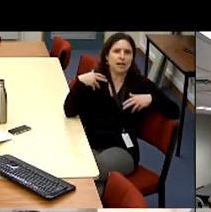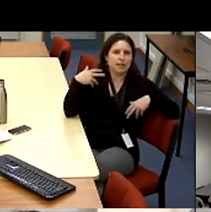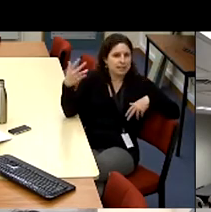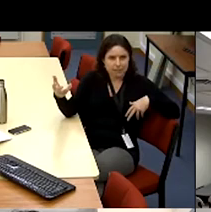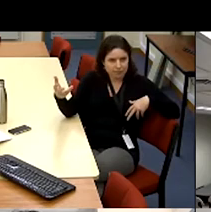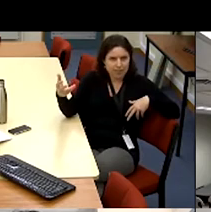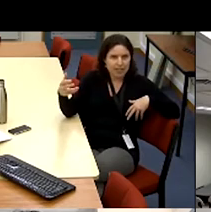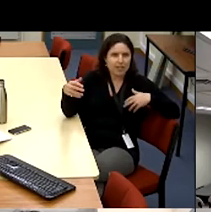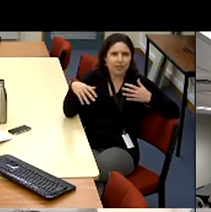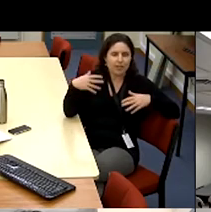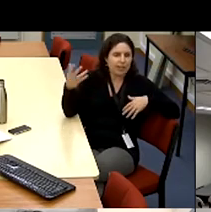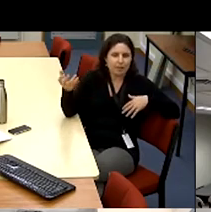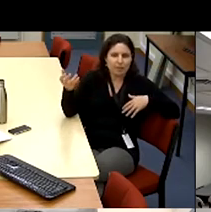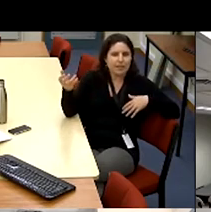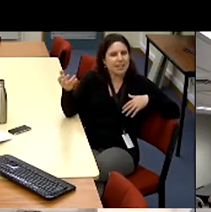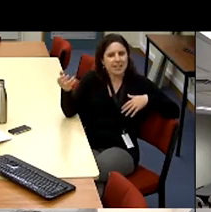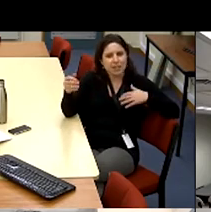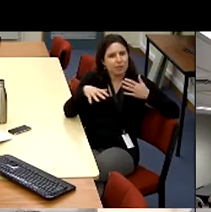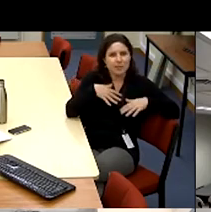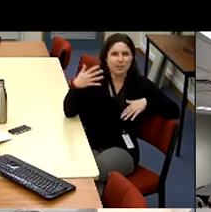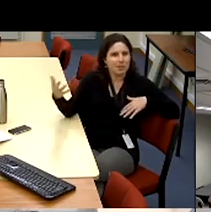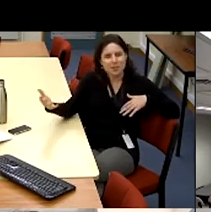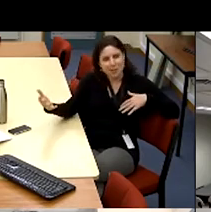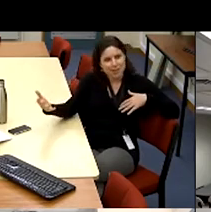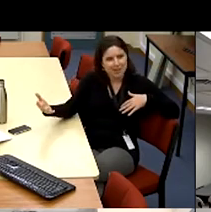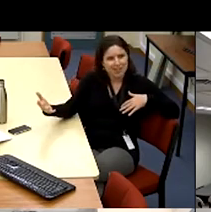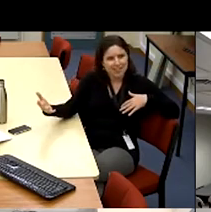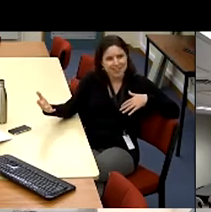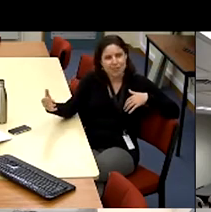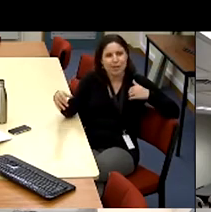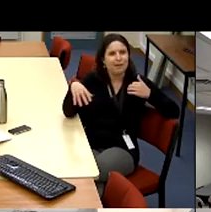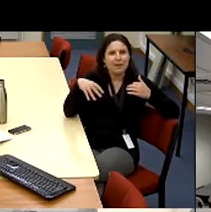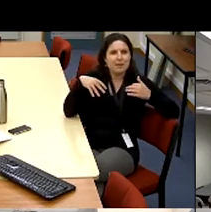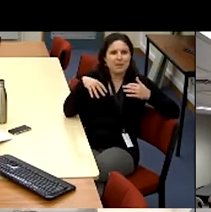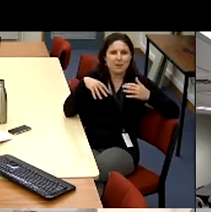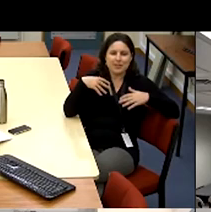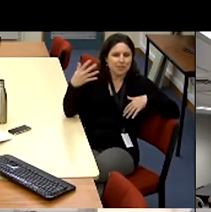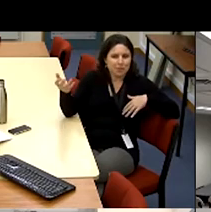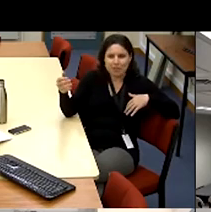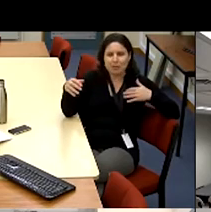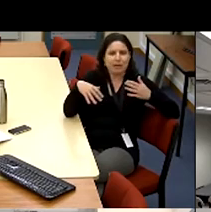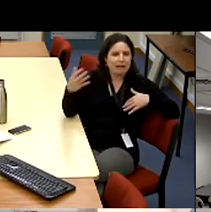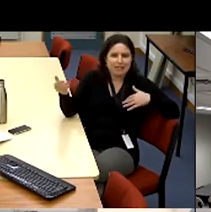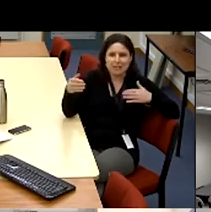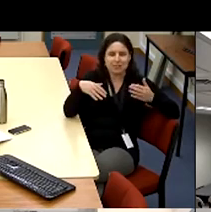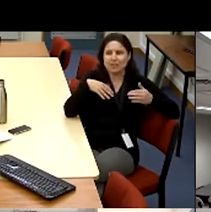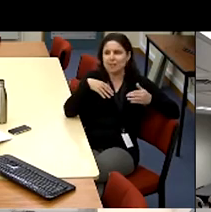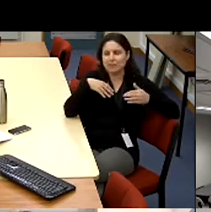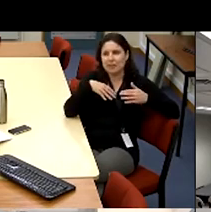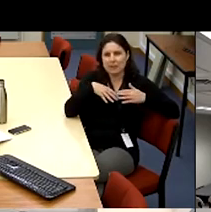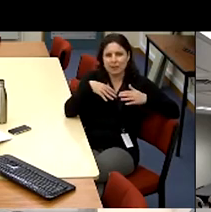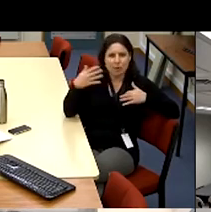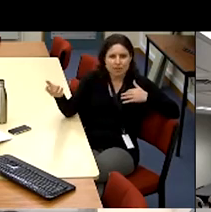illiterate, unskilled, you know. But then again, not everyone's going to be a neuroscientist or a, you know, a surgeon or an architect